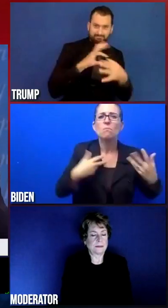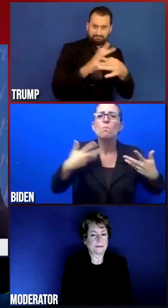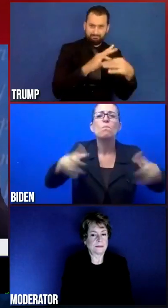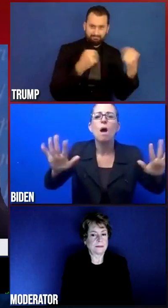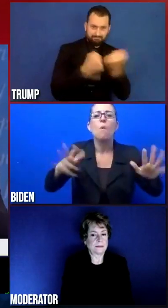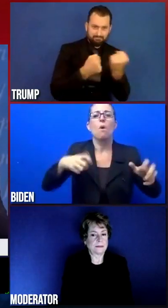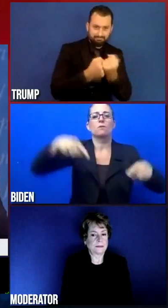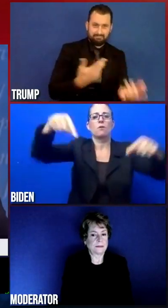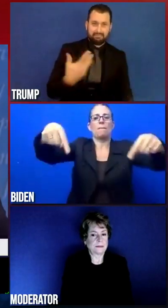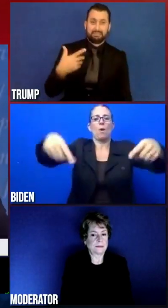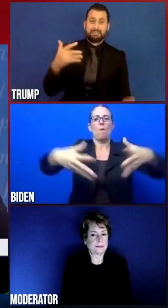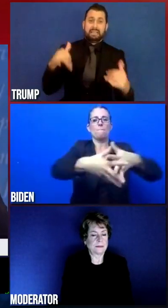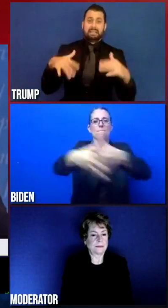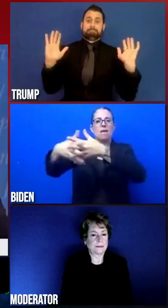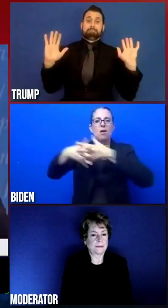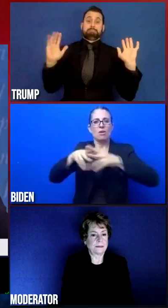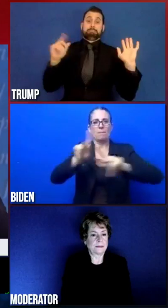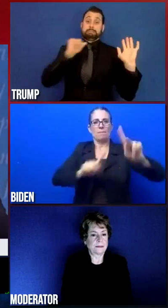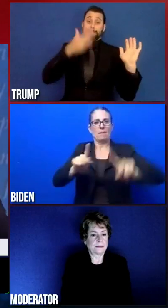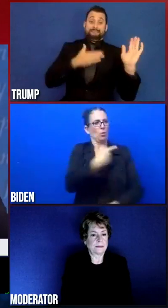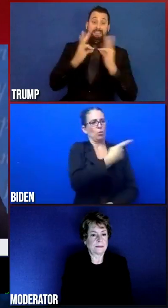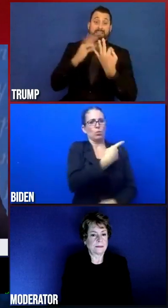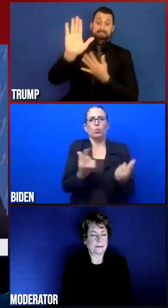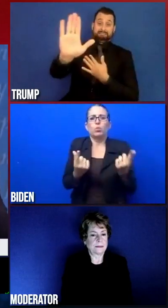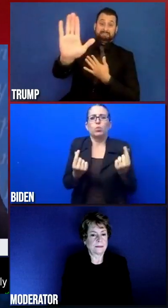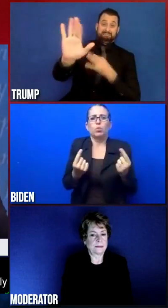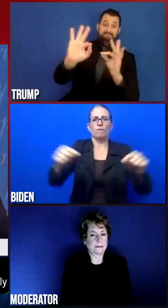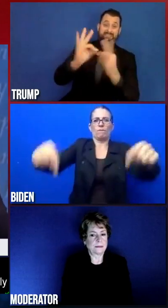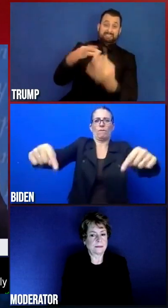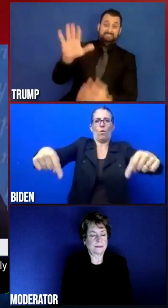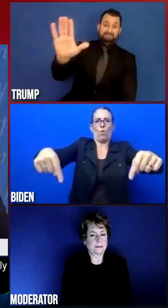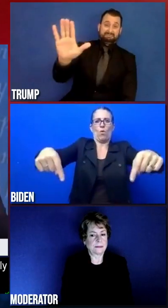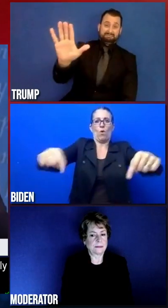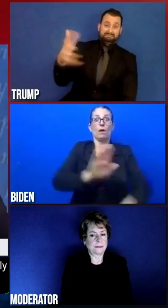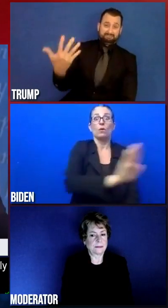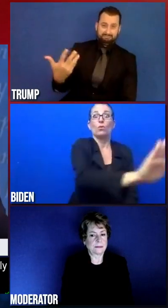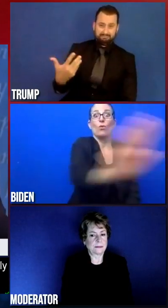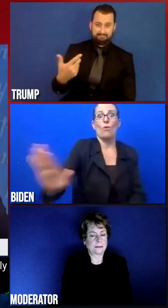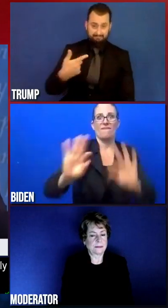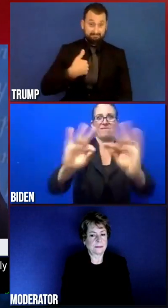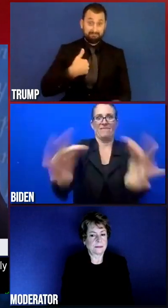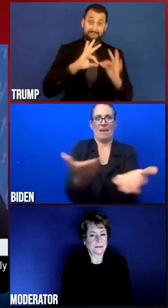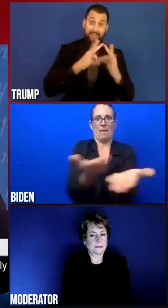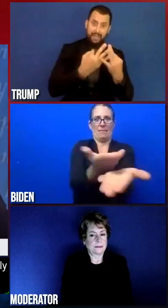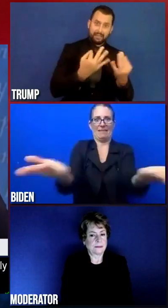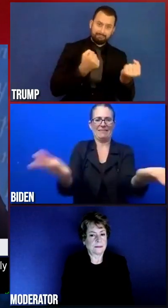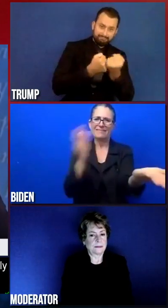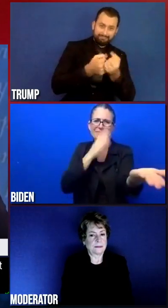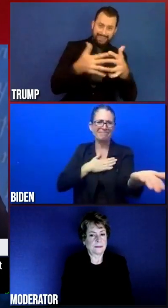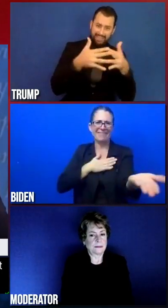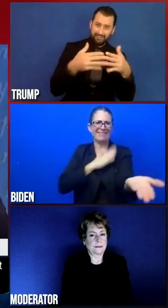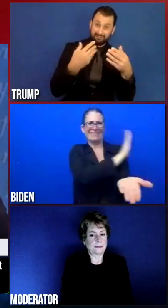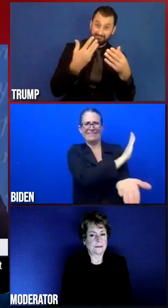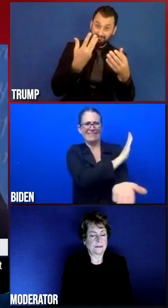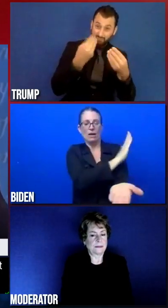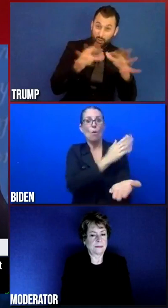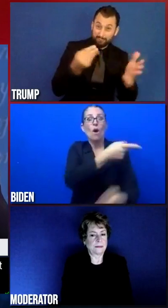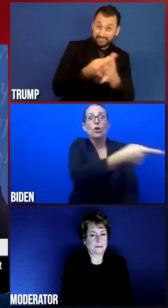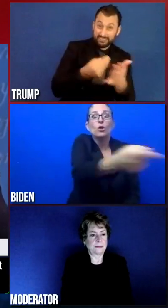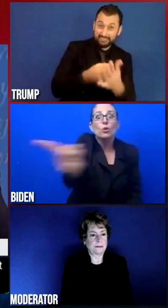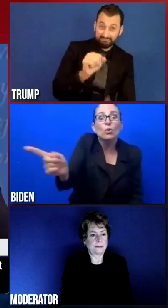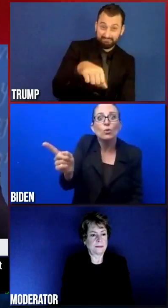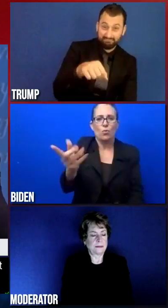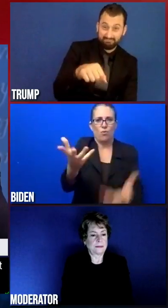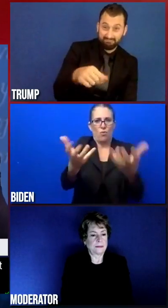million He for doesn't. nothing. That's not true. It doesn't want to talk about what you need. You, the American people. It's